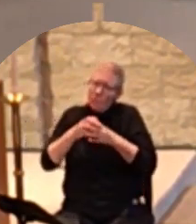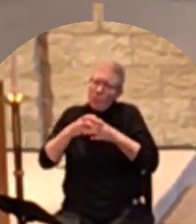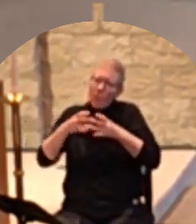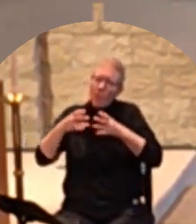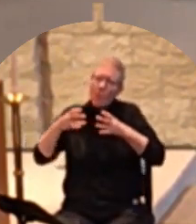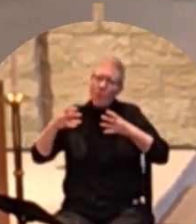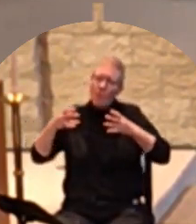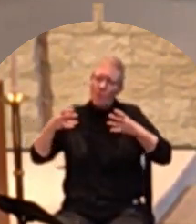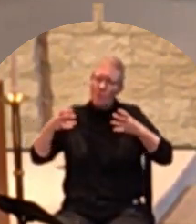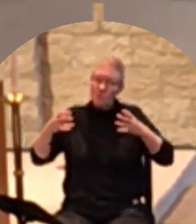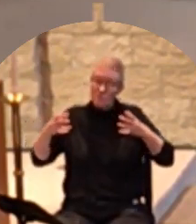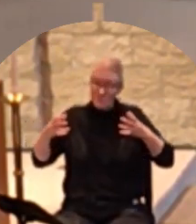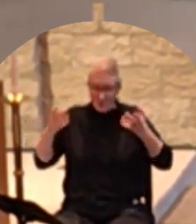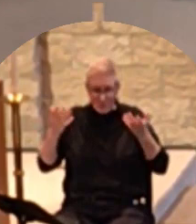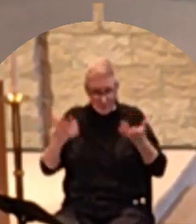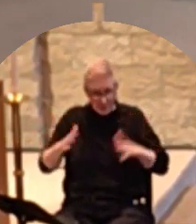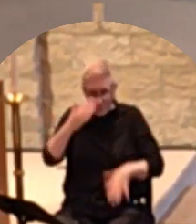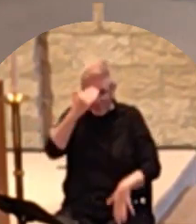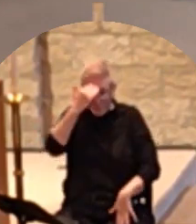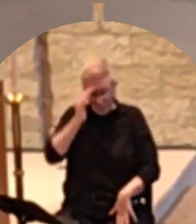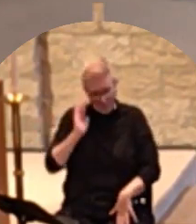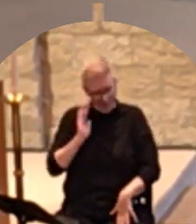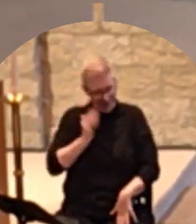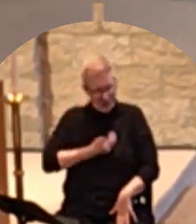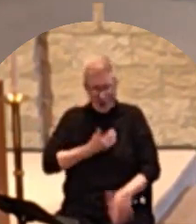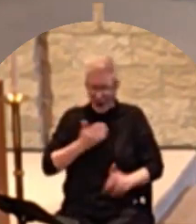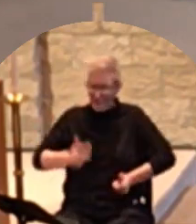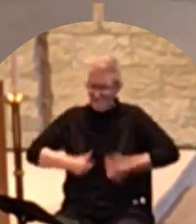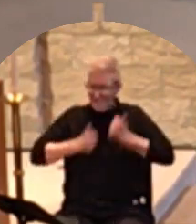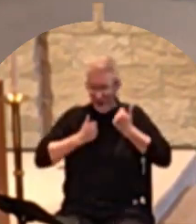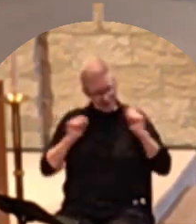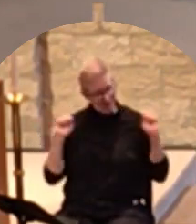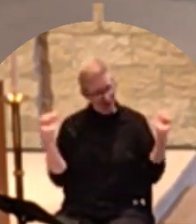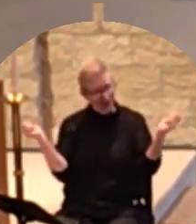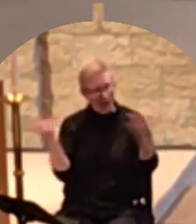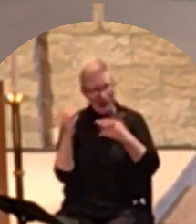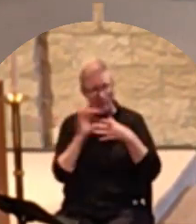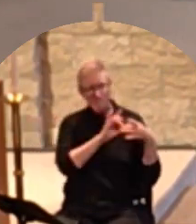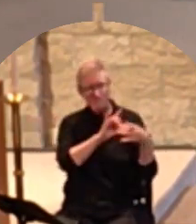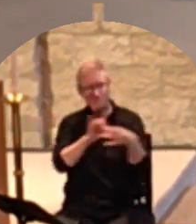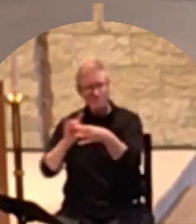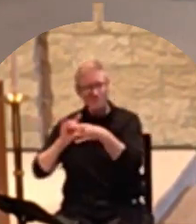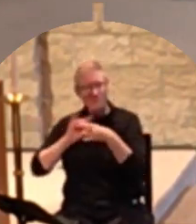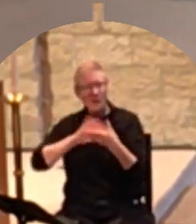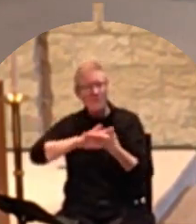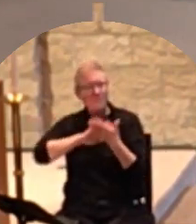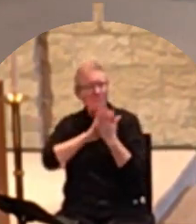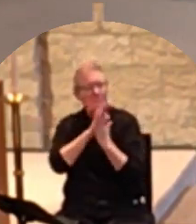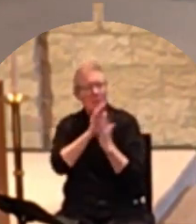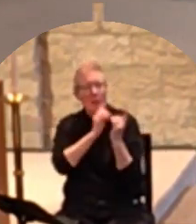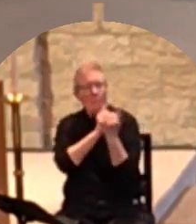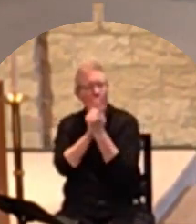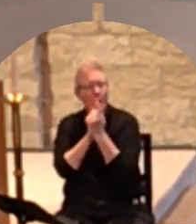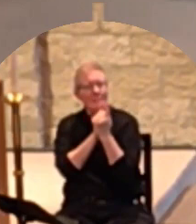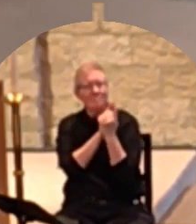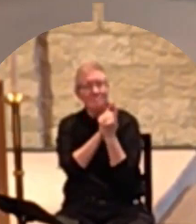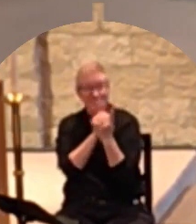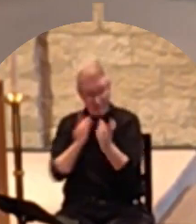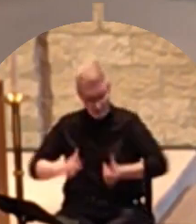And we know that our lives have become one through this practice, a life where